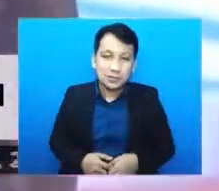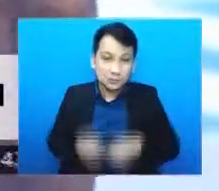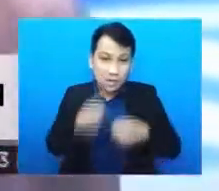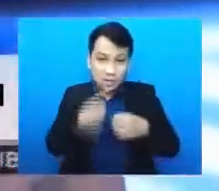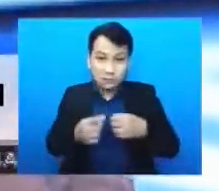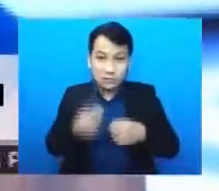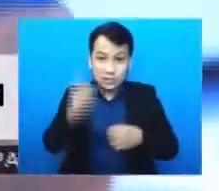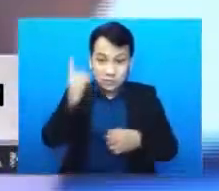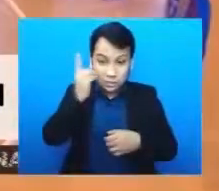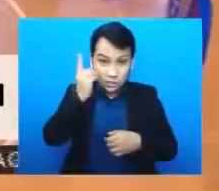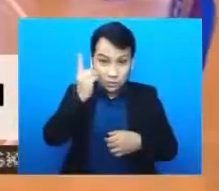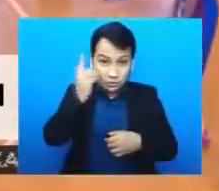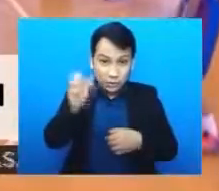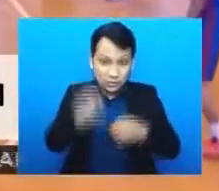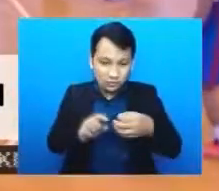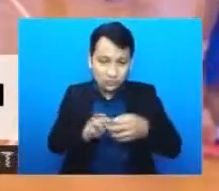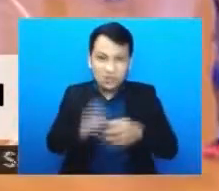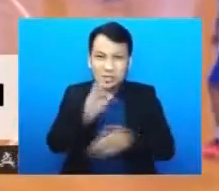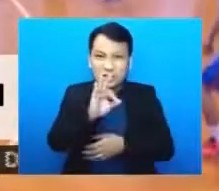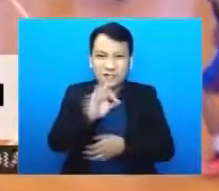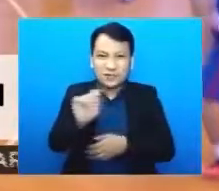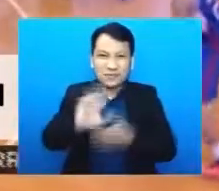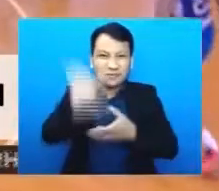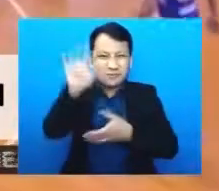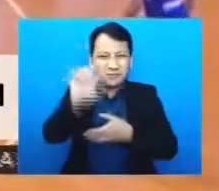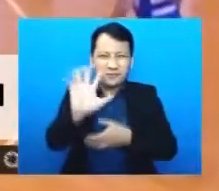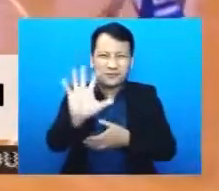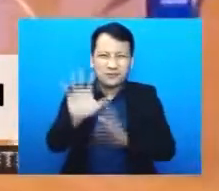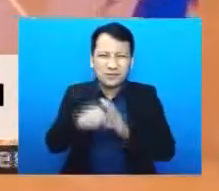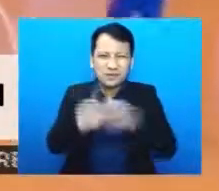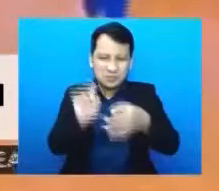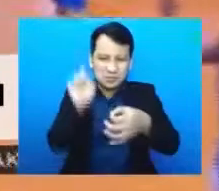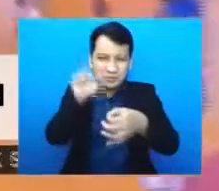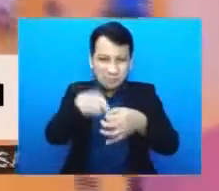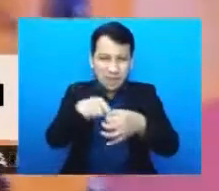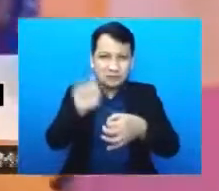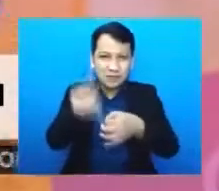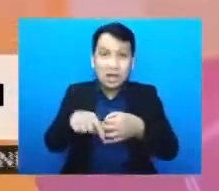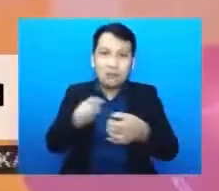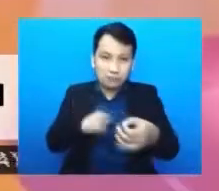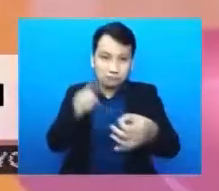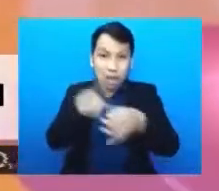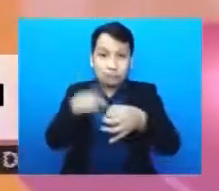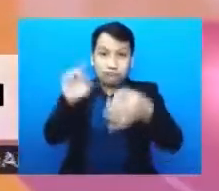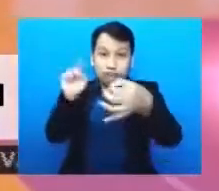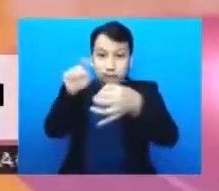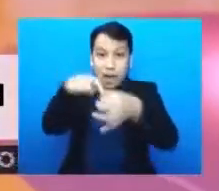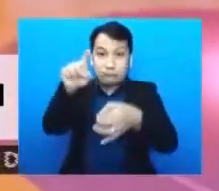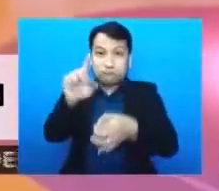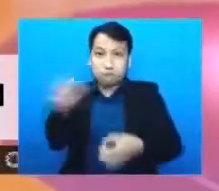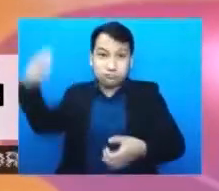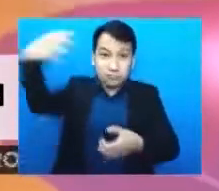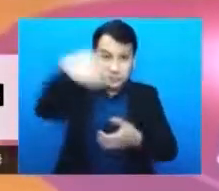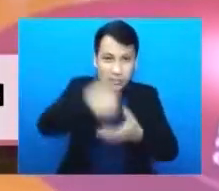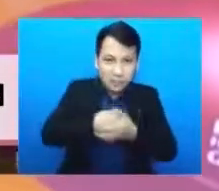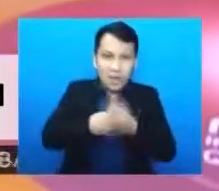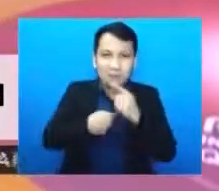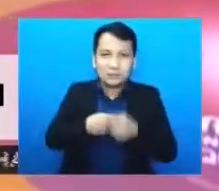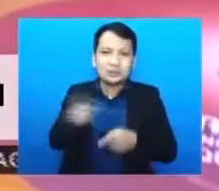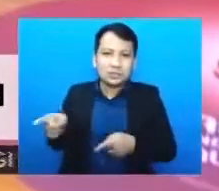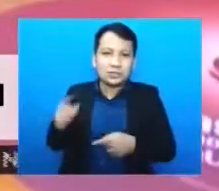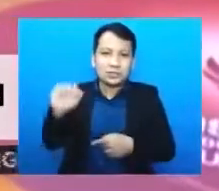sa kanyang free throw sa last 15 seconds. Pero siya rin na nakakuha ng offensive board at di na nakabawi ang Korea,